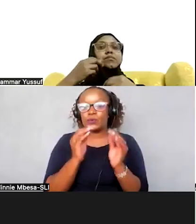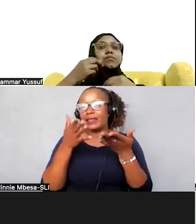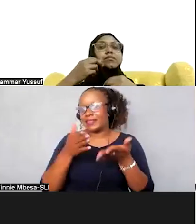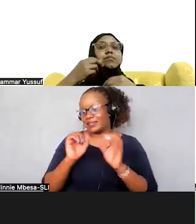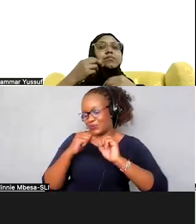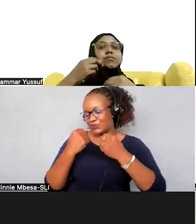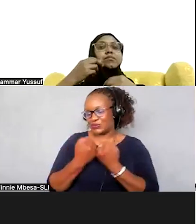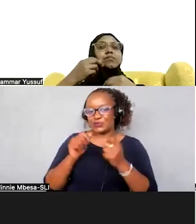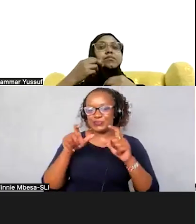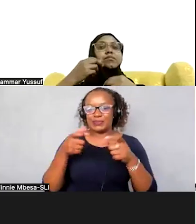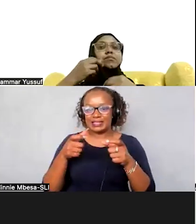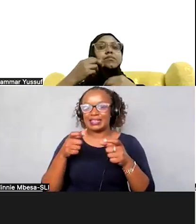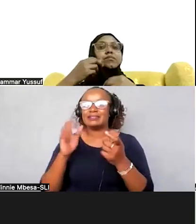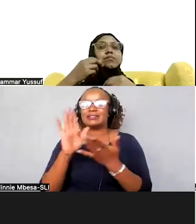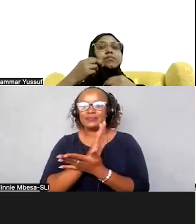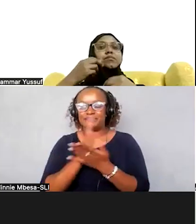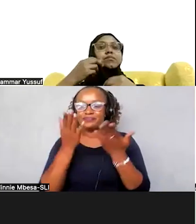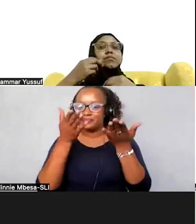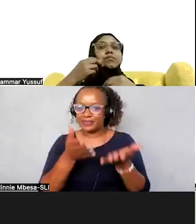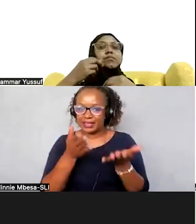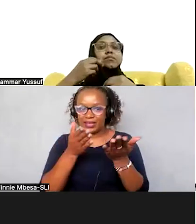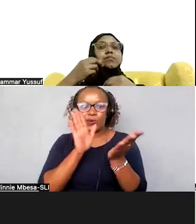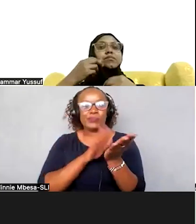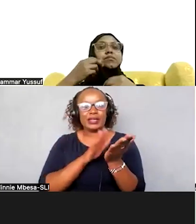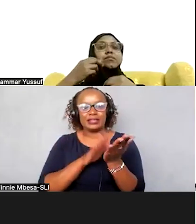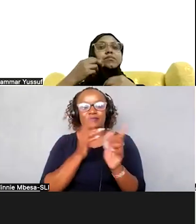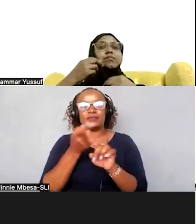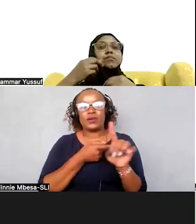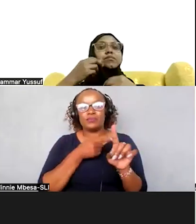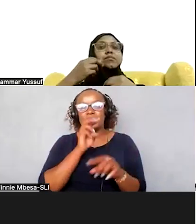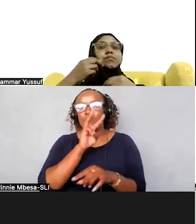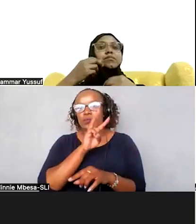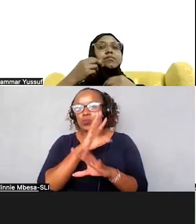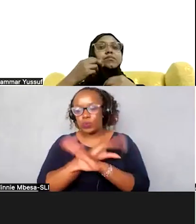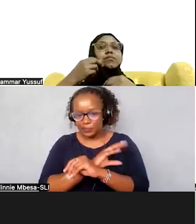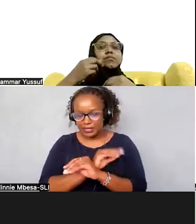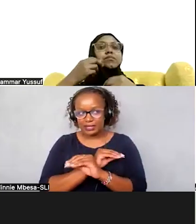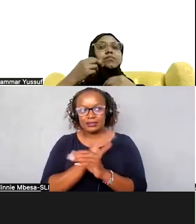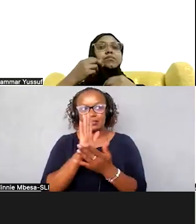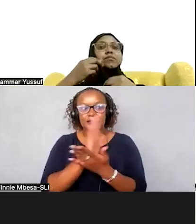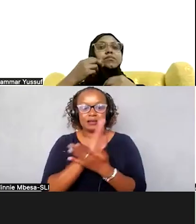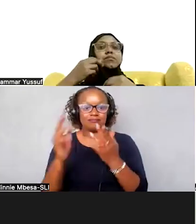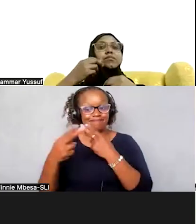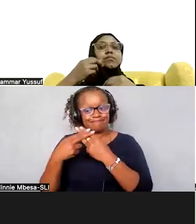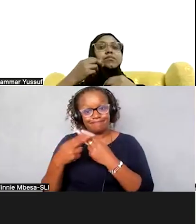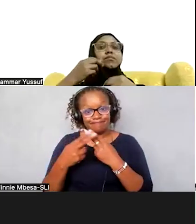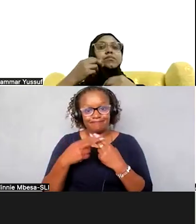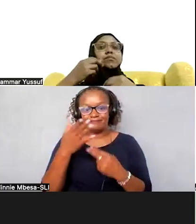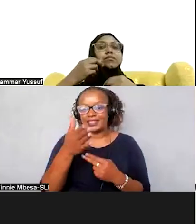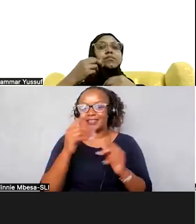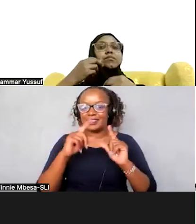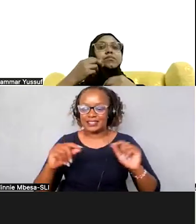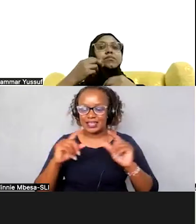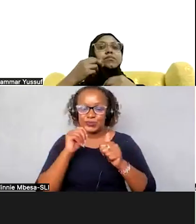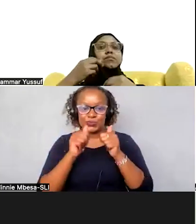post a learning and comment from this webinar, and see our social media handles in the chat box that I think Viola has just